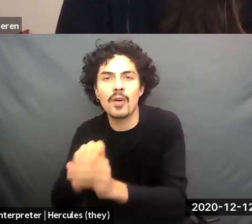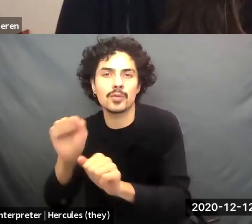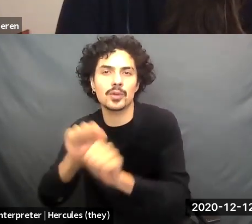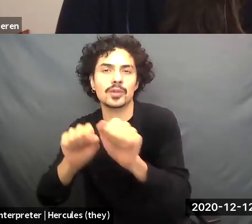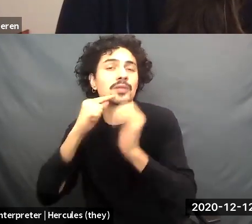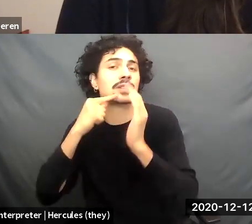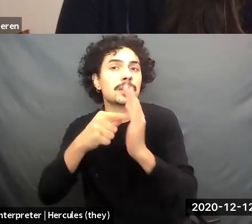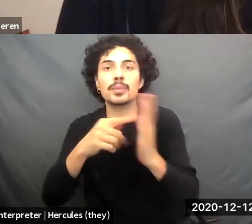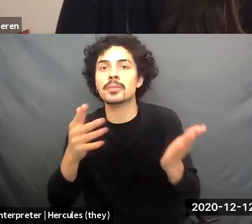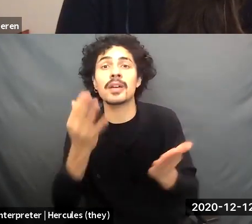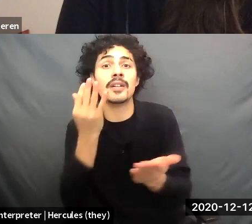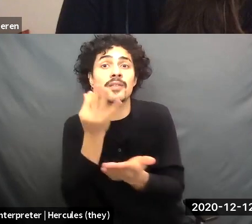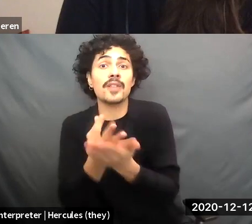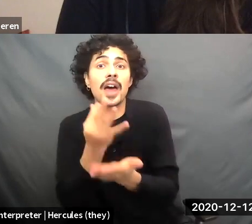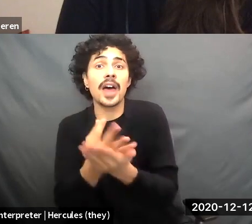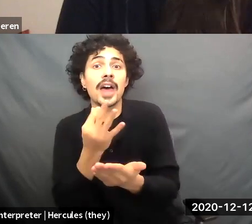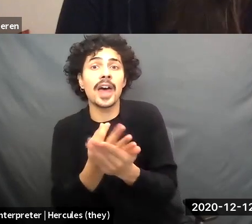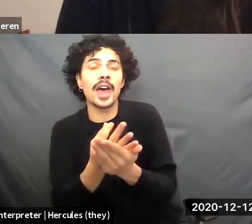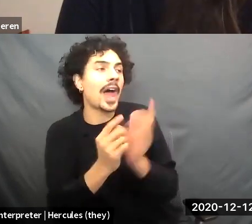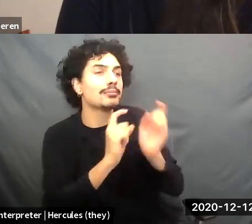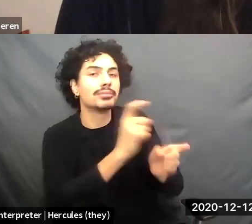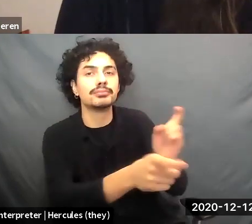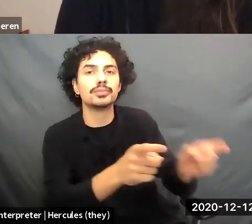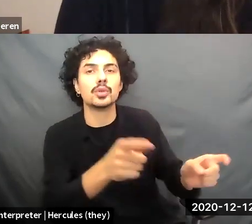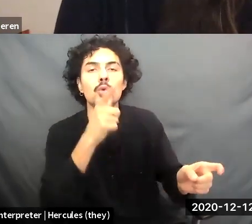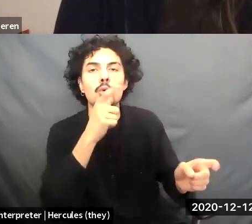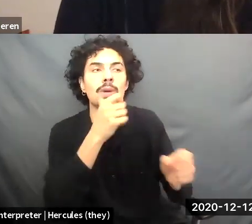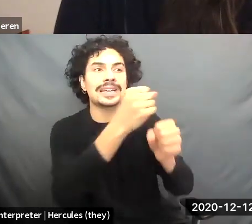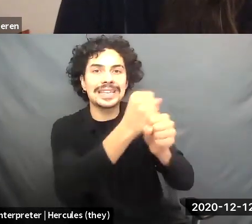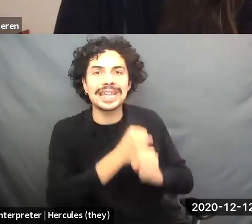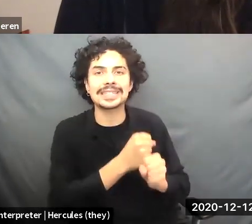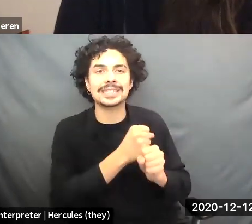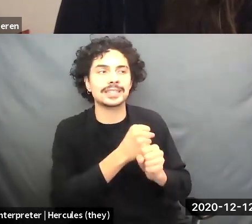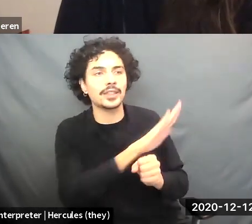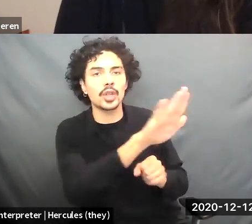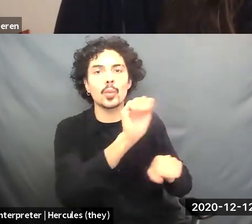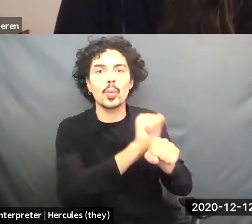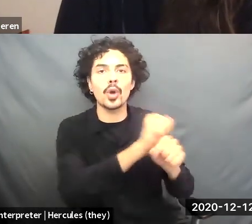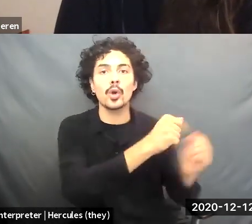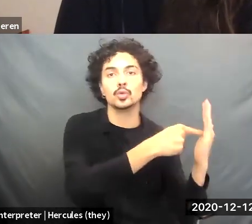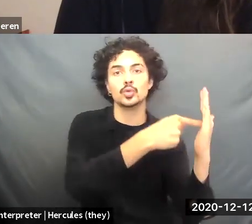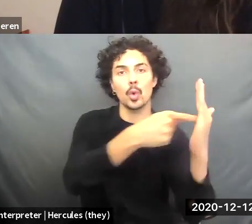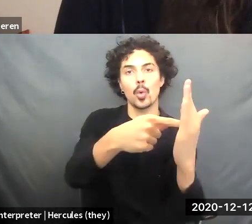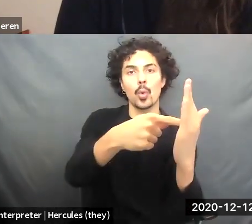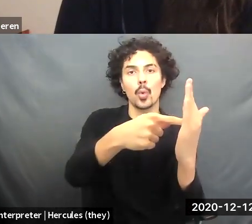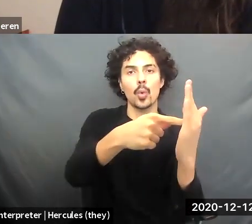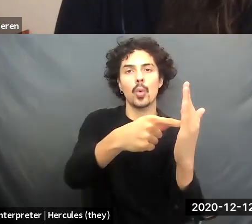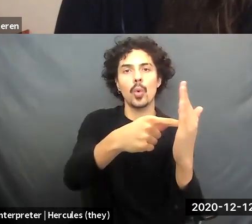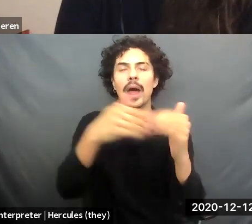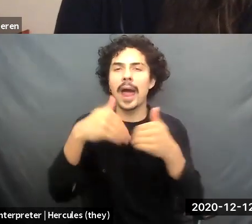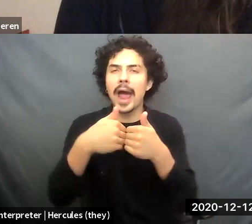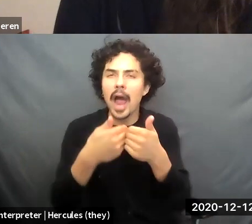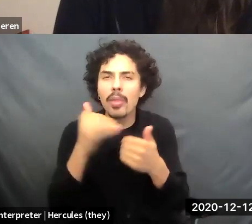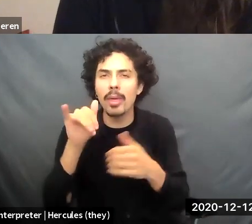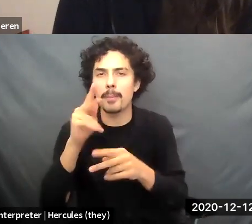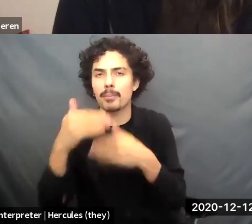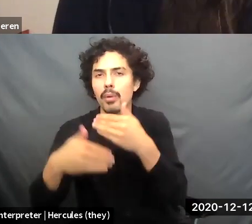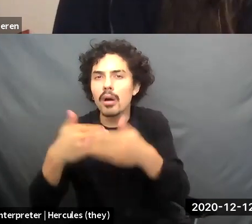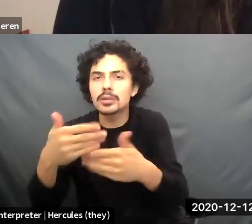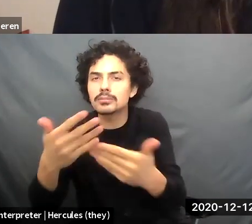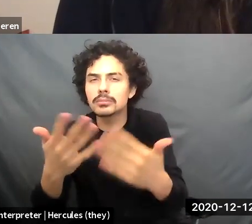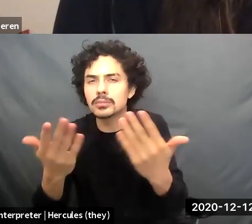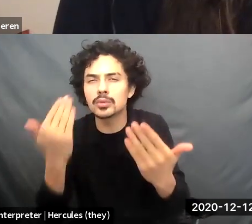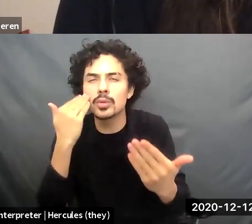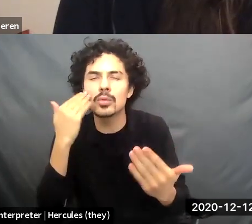who, who gets exhibited or, um, how the work kind of moves. Um, there's maybe we have time for